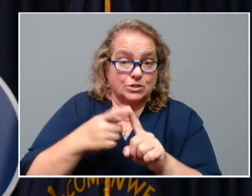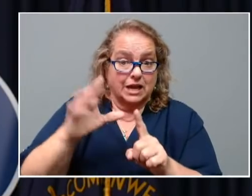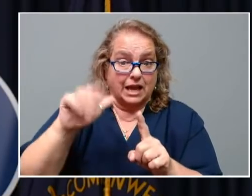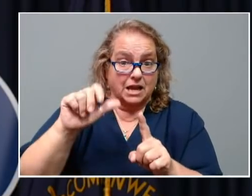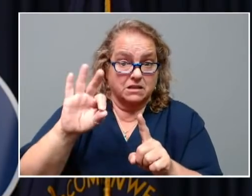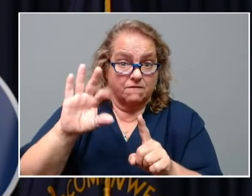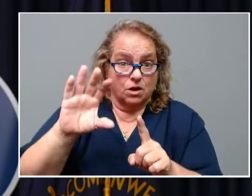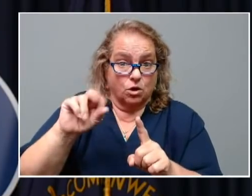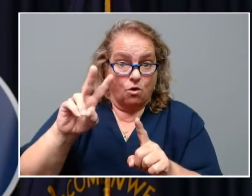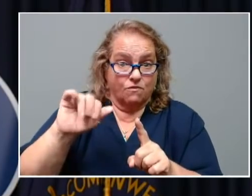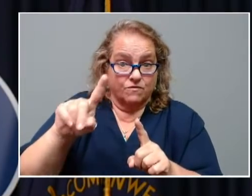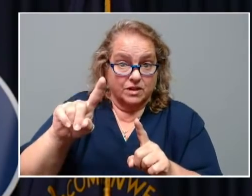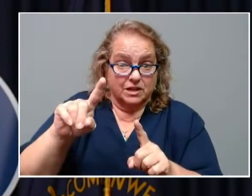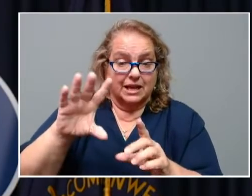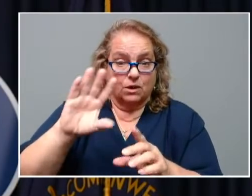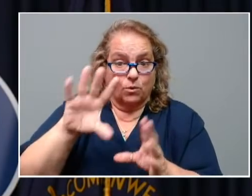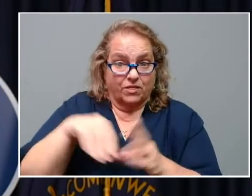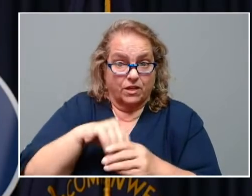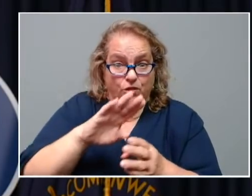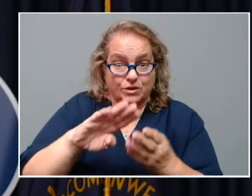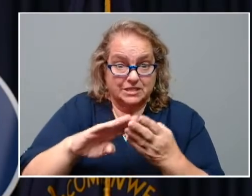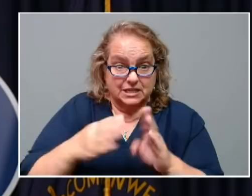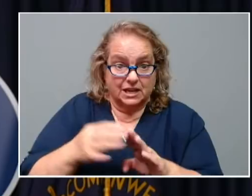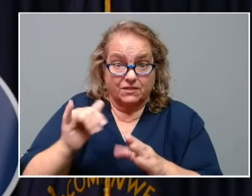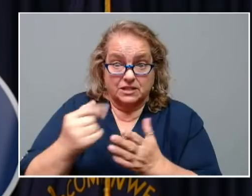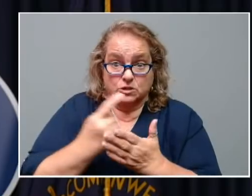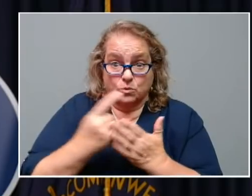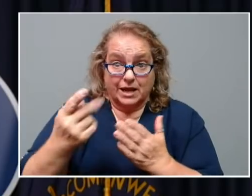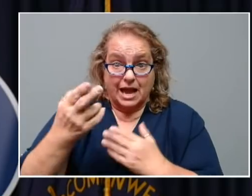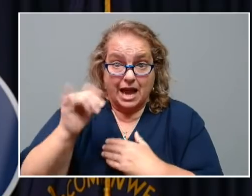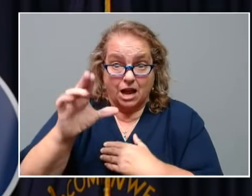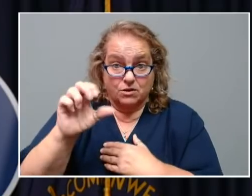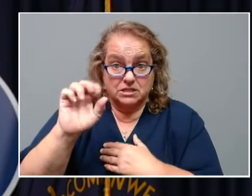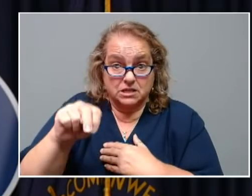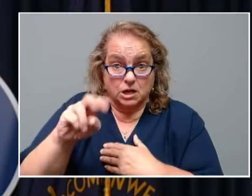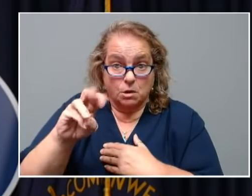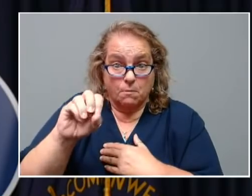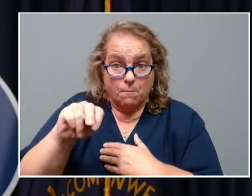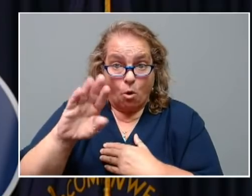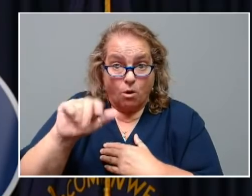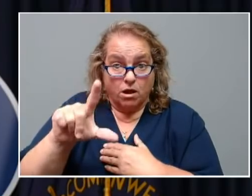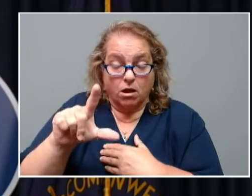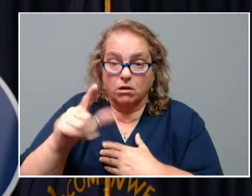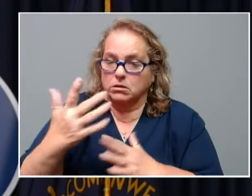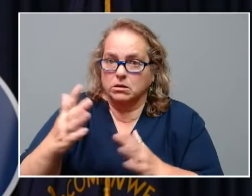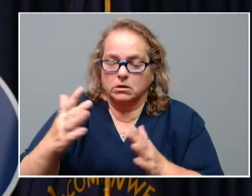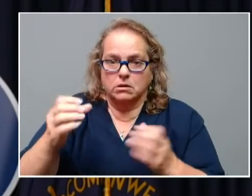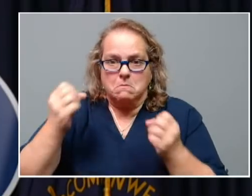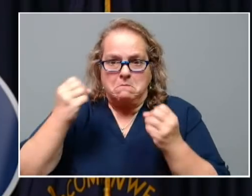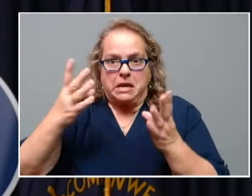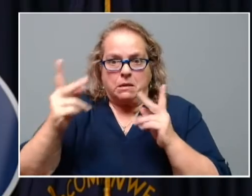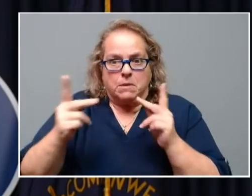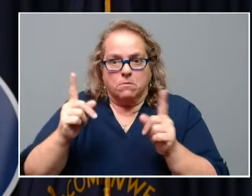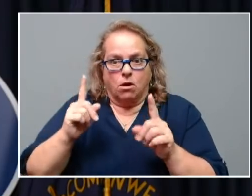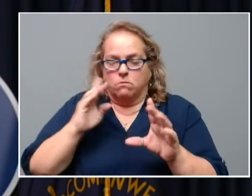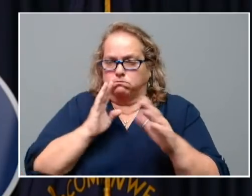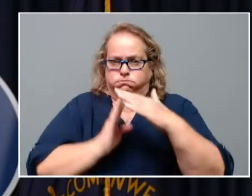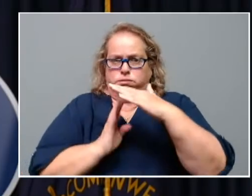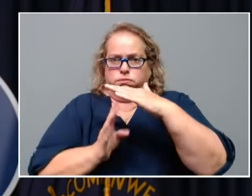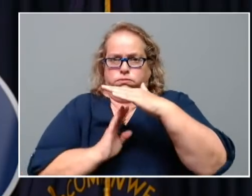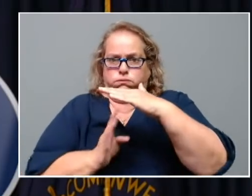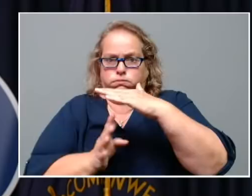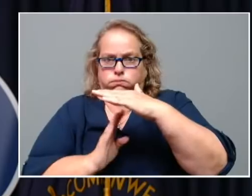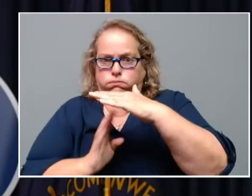their city. This week, Harrison Memorial has experienced a surge unlike never before, with record positivity rate, record patients